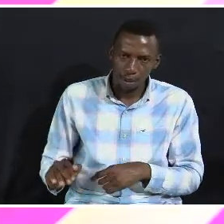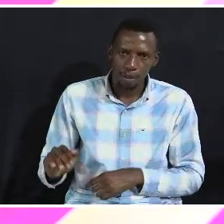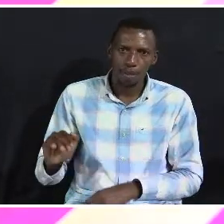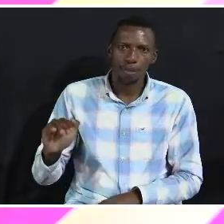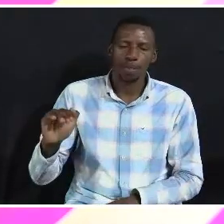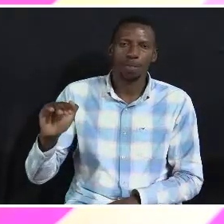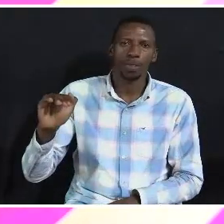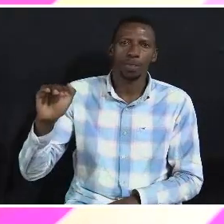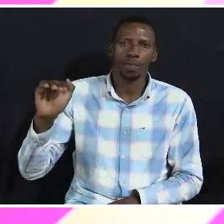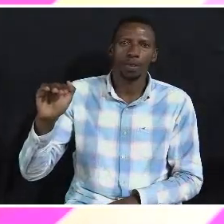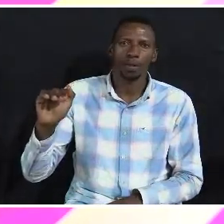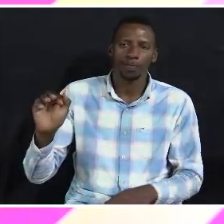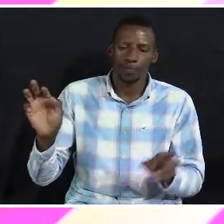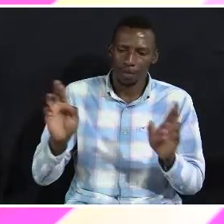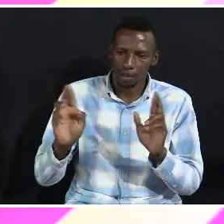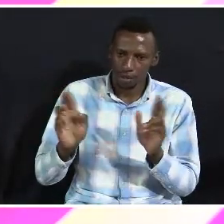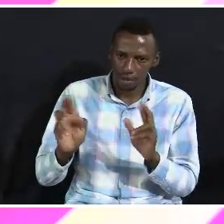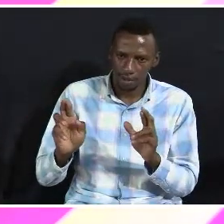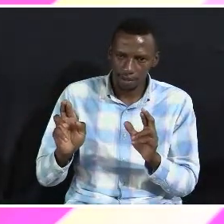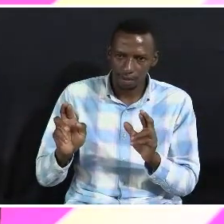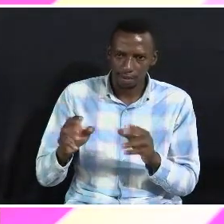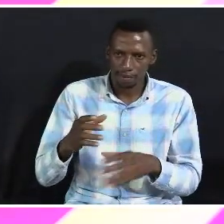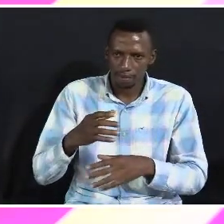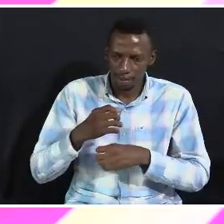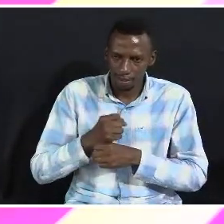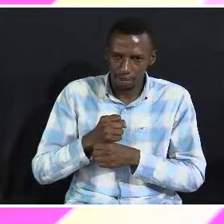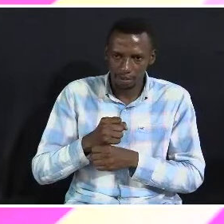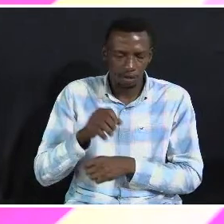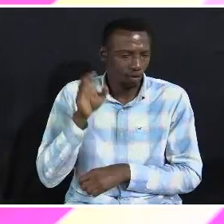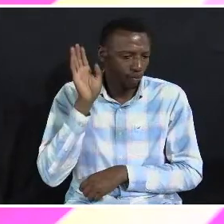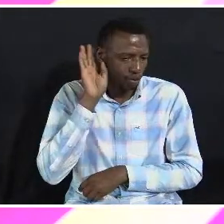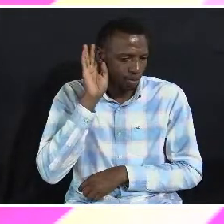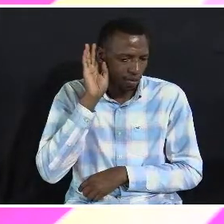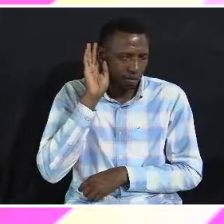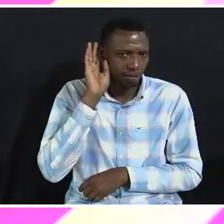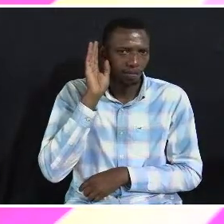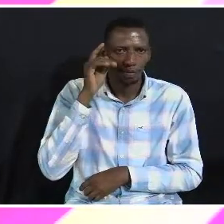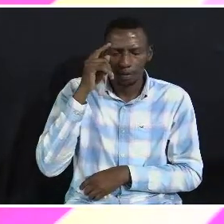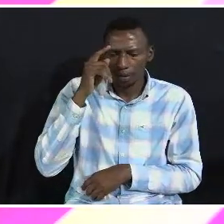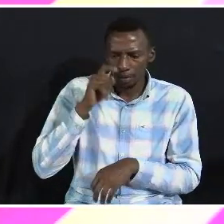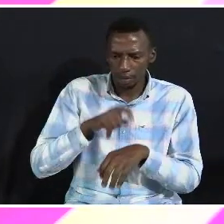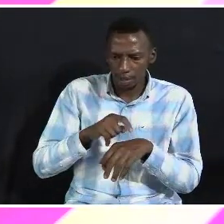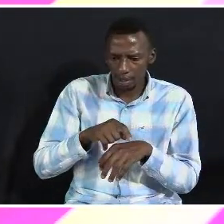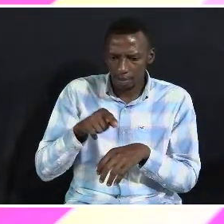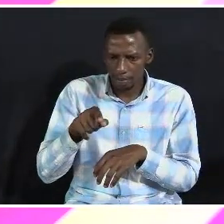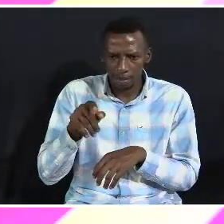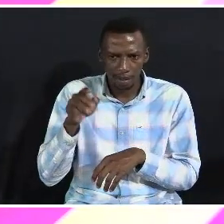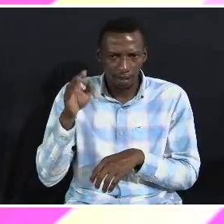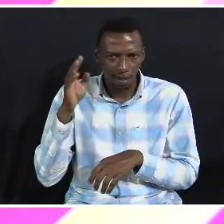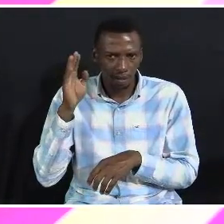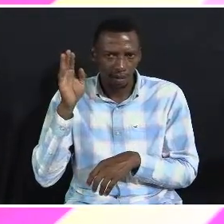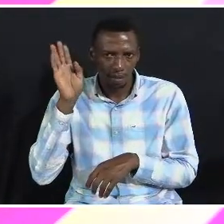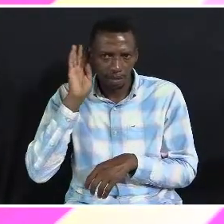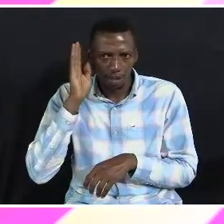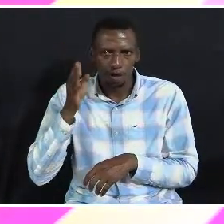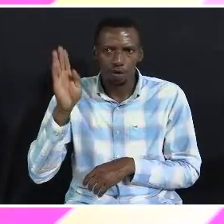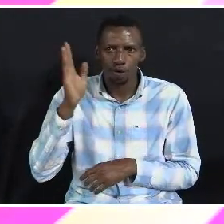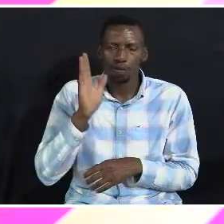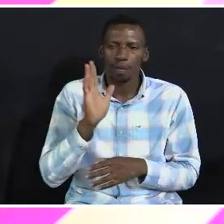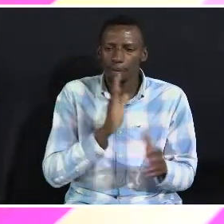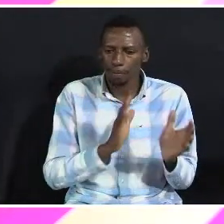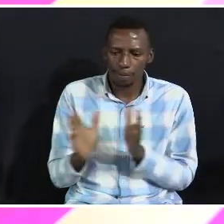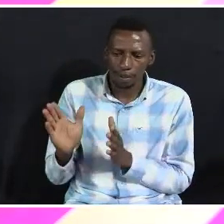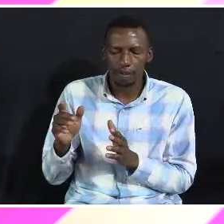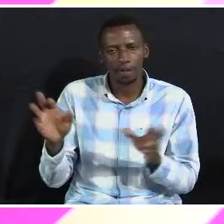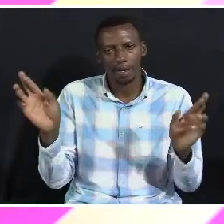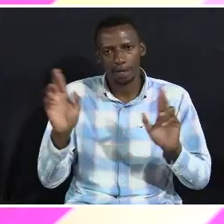to ready, trusting obedience, and as the purpose of God was opened before him, he yielded a willing